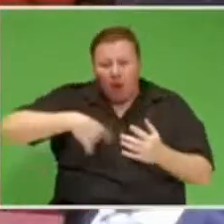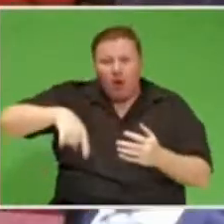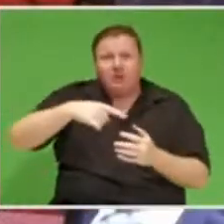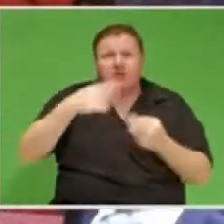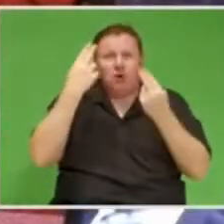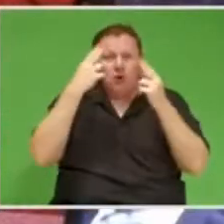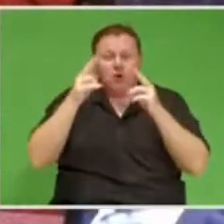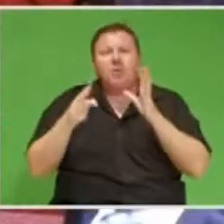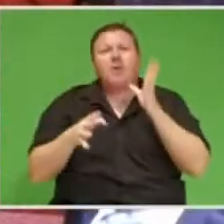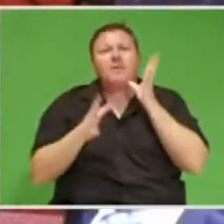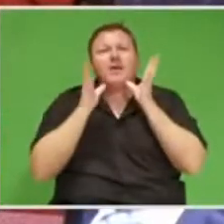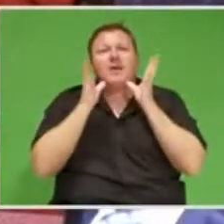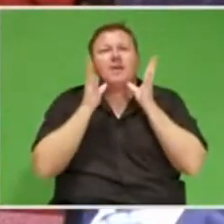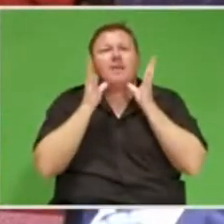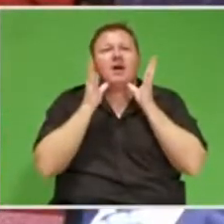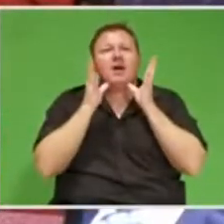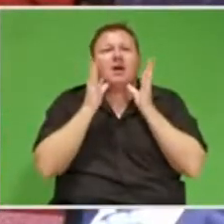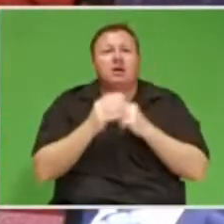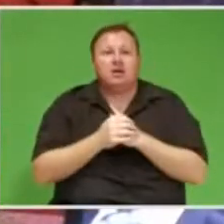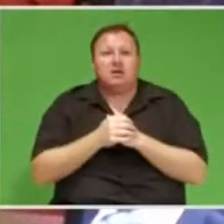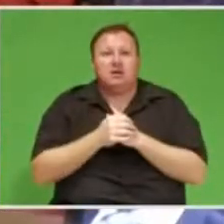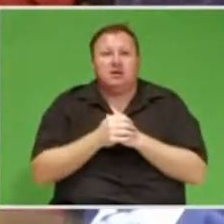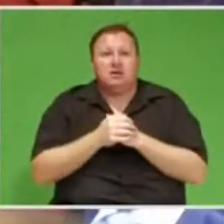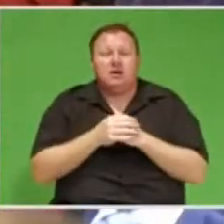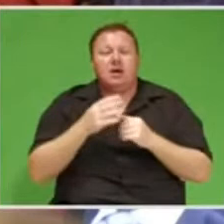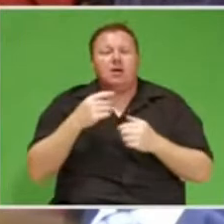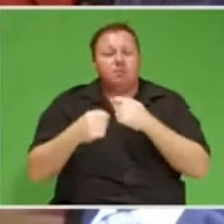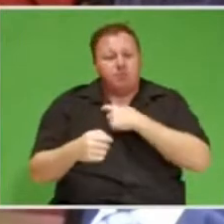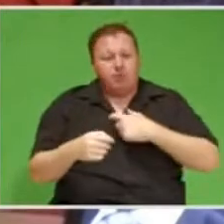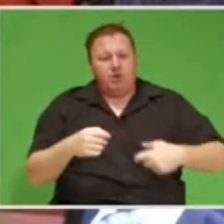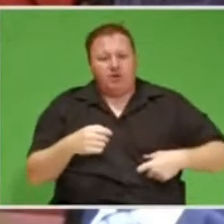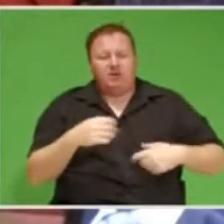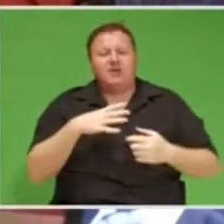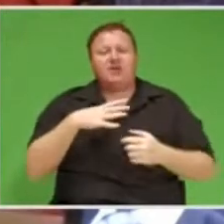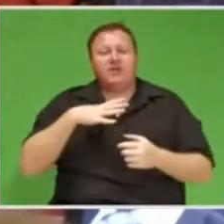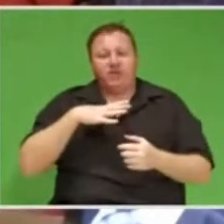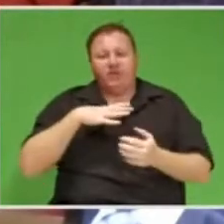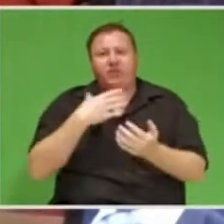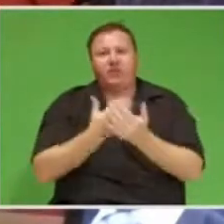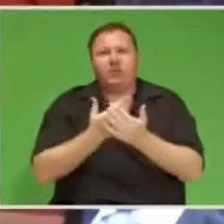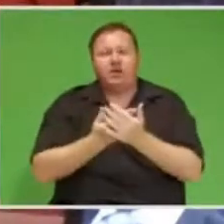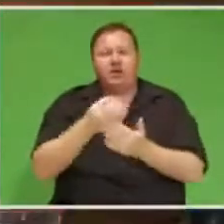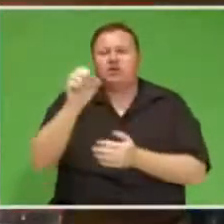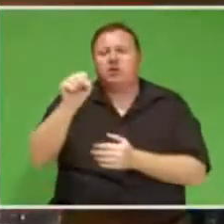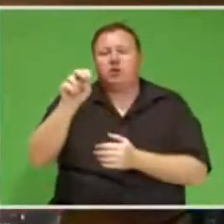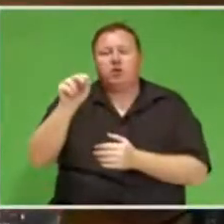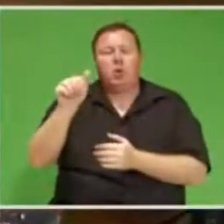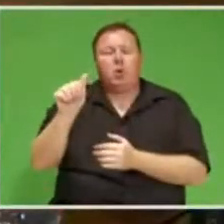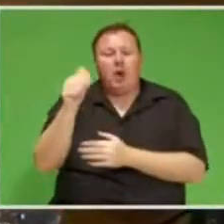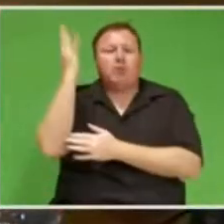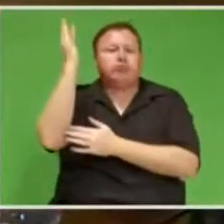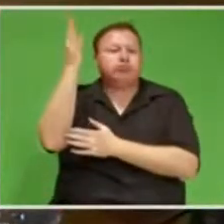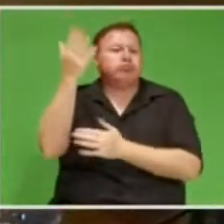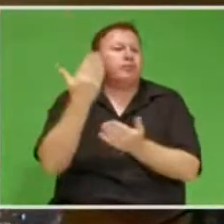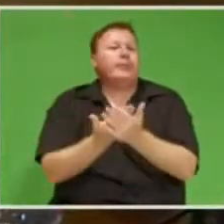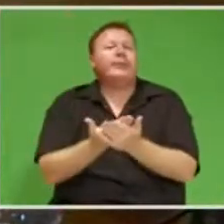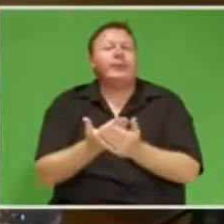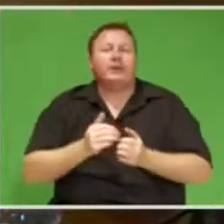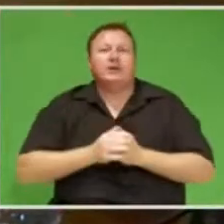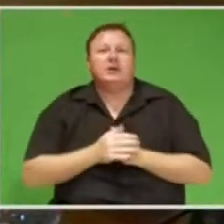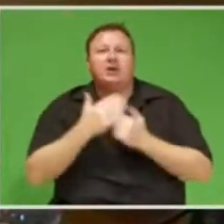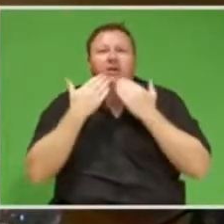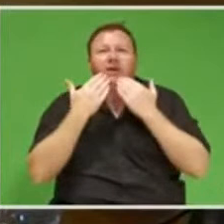Malema, to allow the President to present his State of the Nation address. Thank